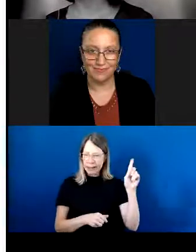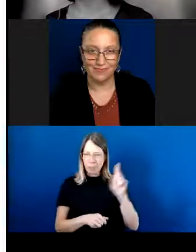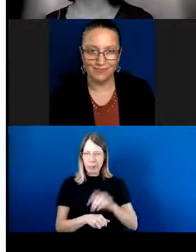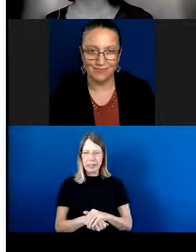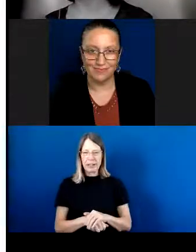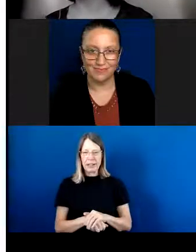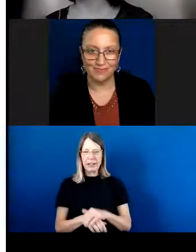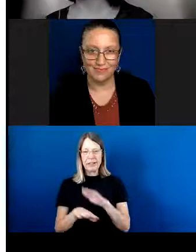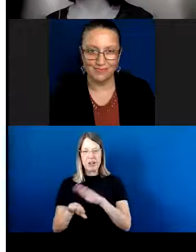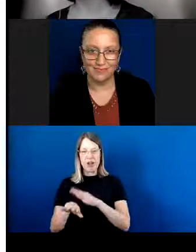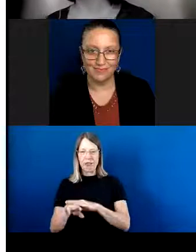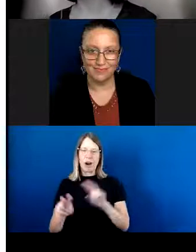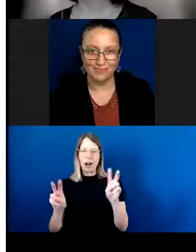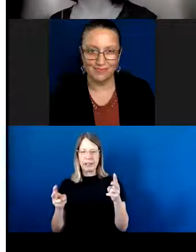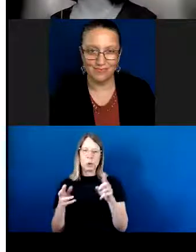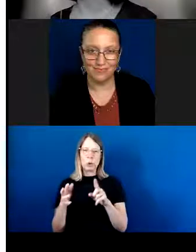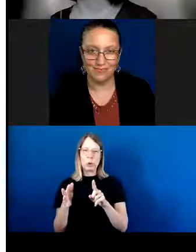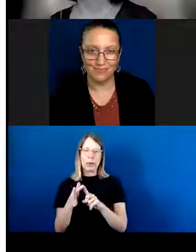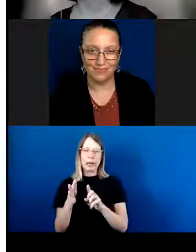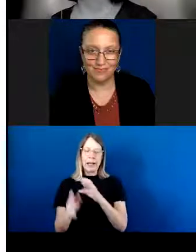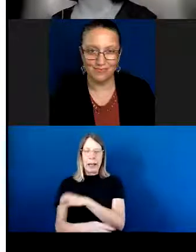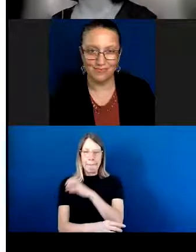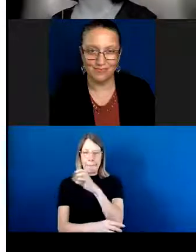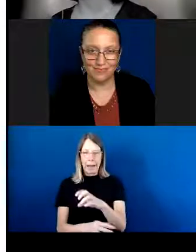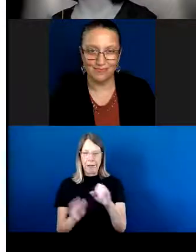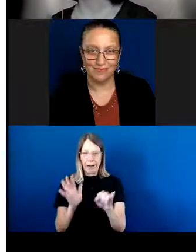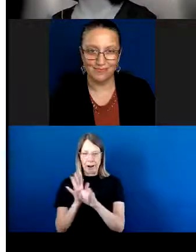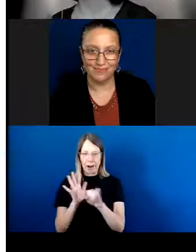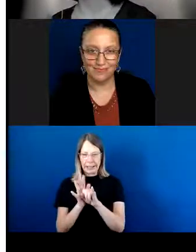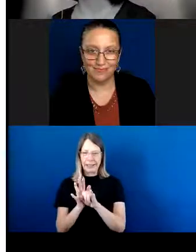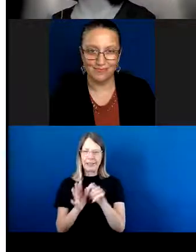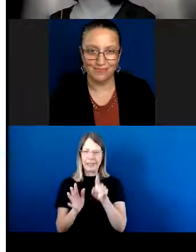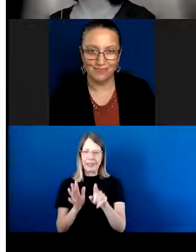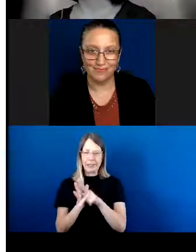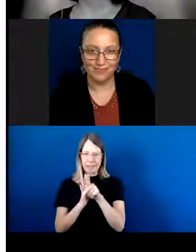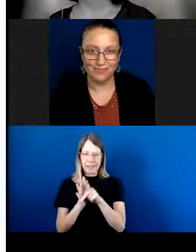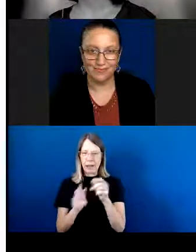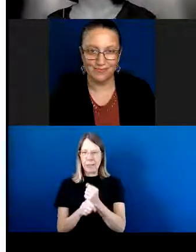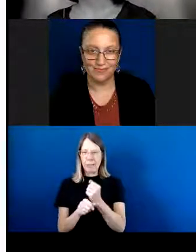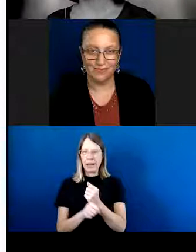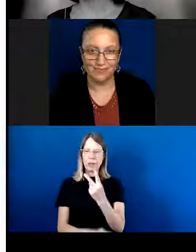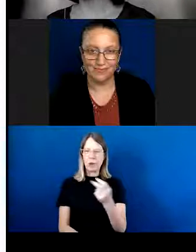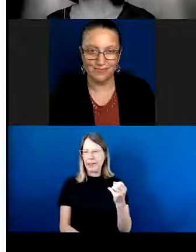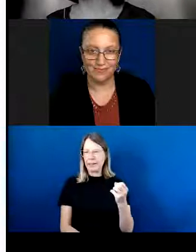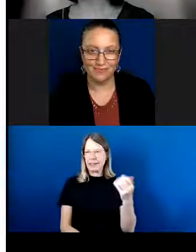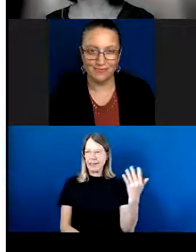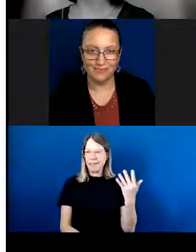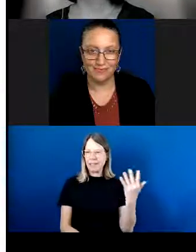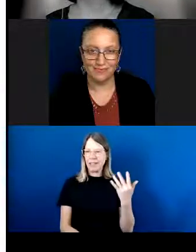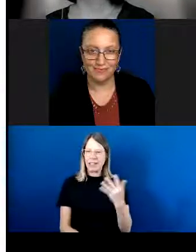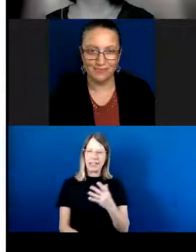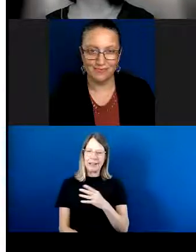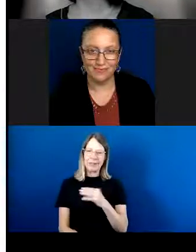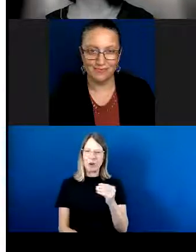Empowering Identity, a 2-channel video artwork created in 2018 by Sydney-based Kamilaroi artist